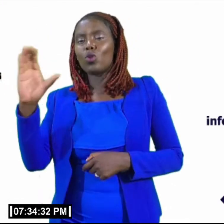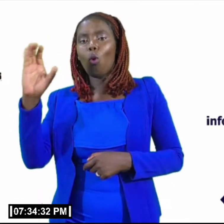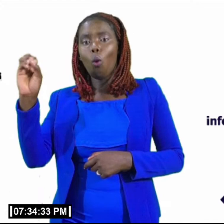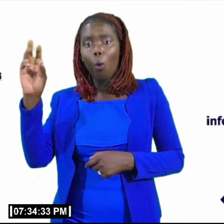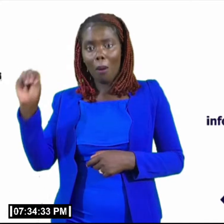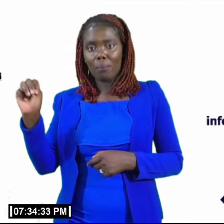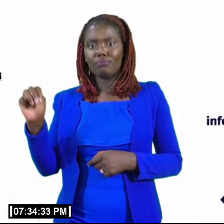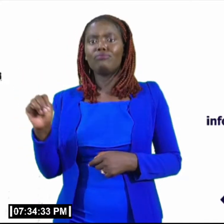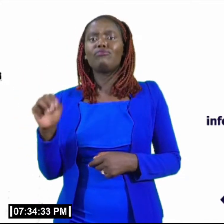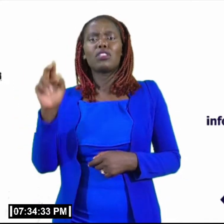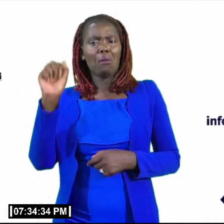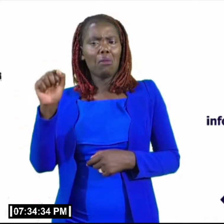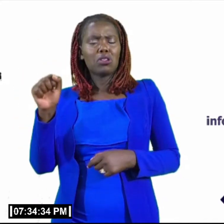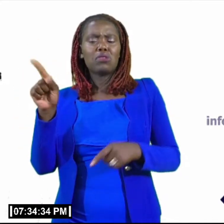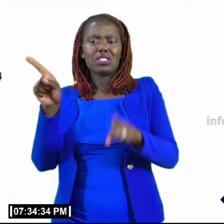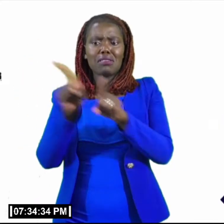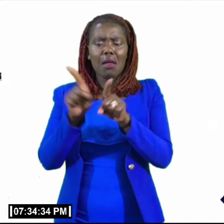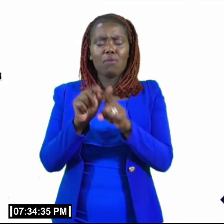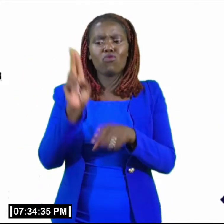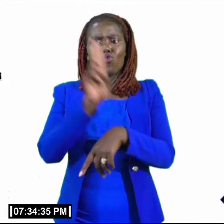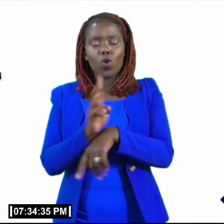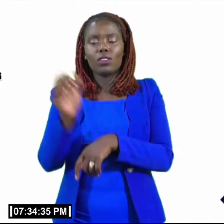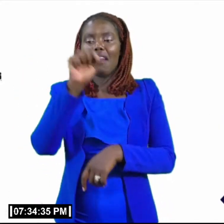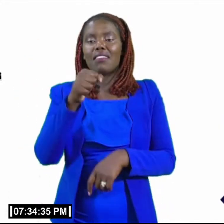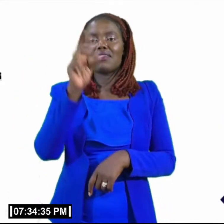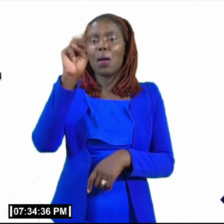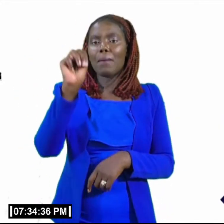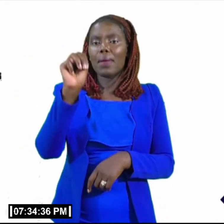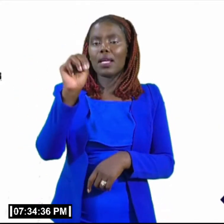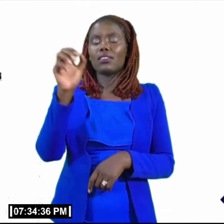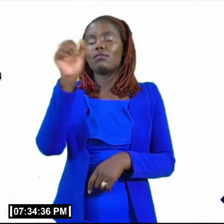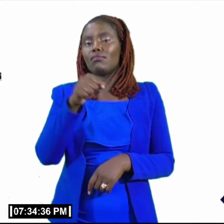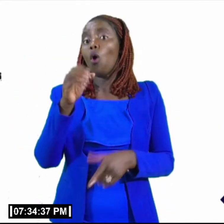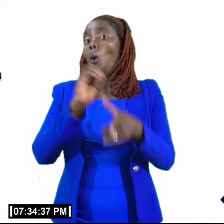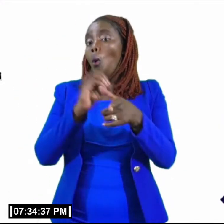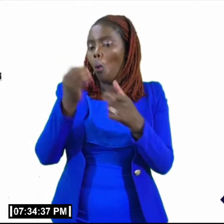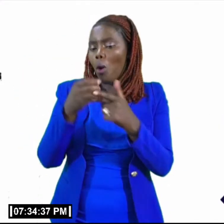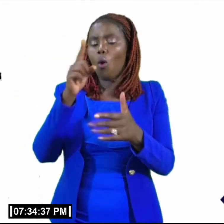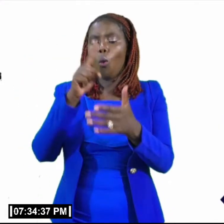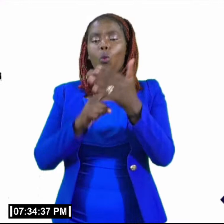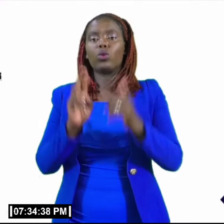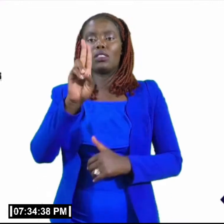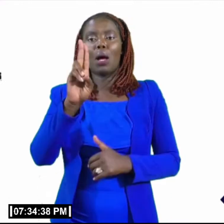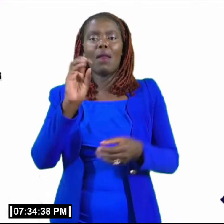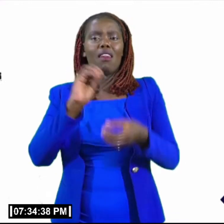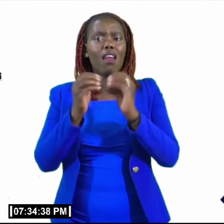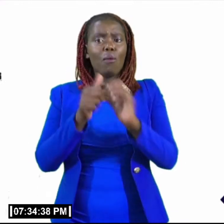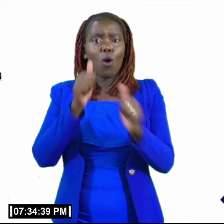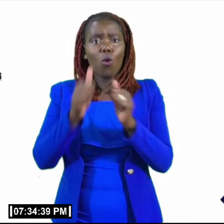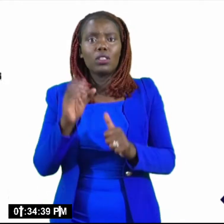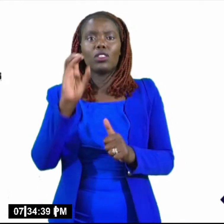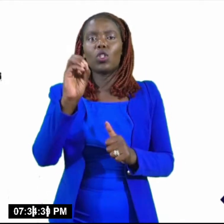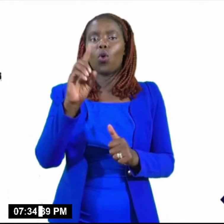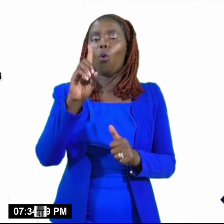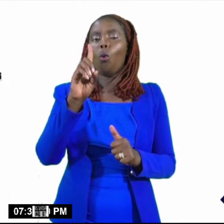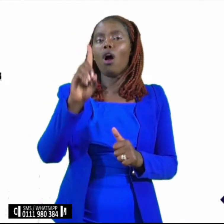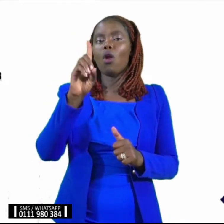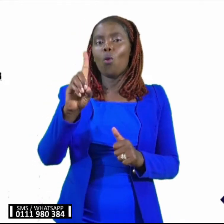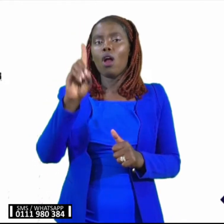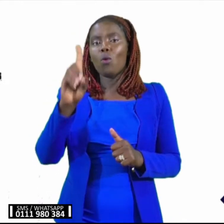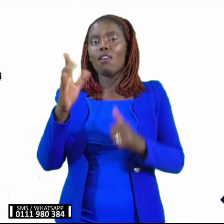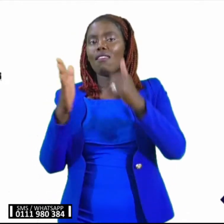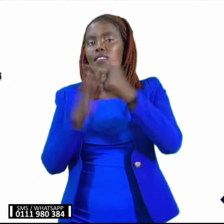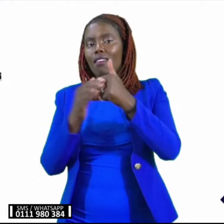info@sciencemediake.com, or you can use our WhatsApp number 0111 980 384, or send